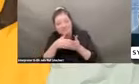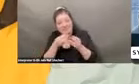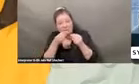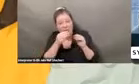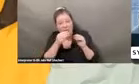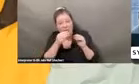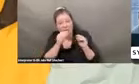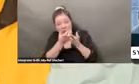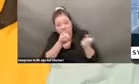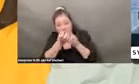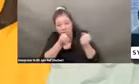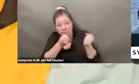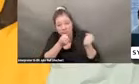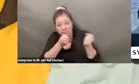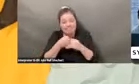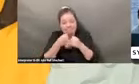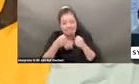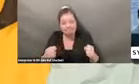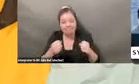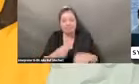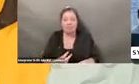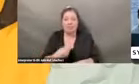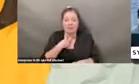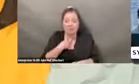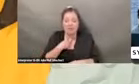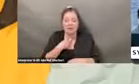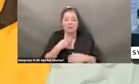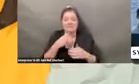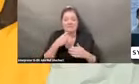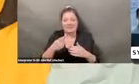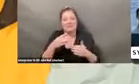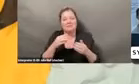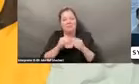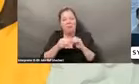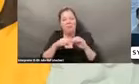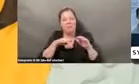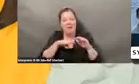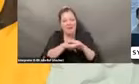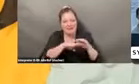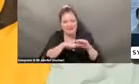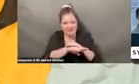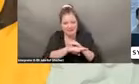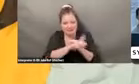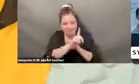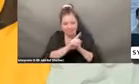execute the interaction they need, then it's an access issue. If it's